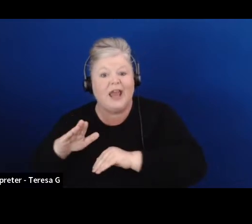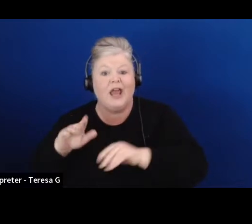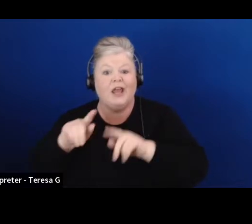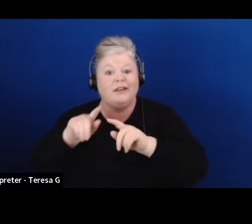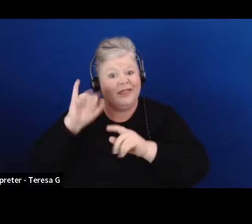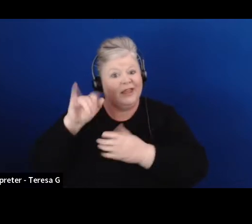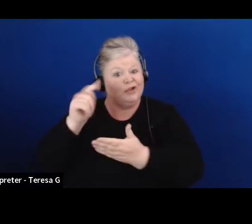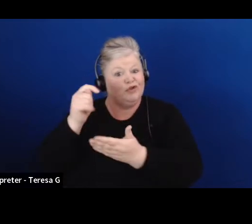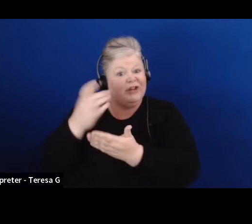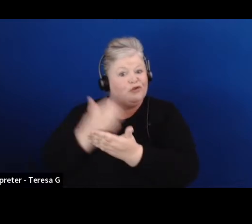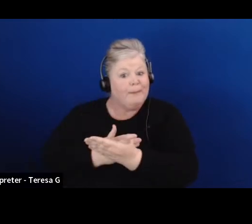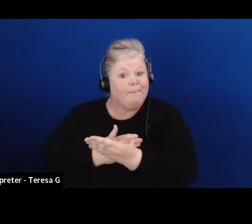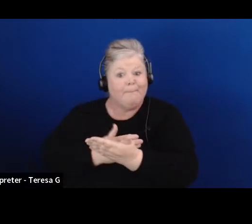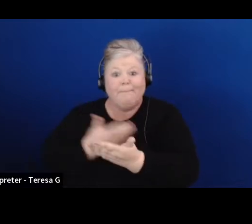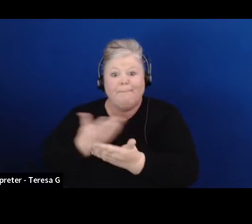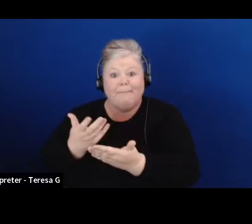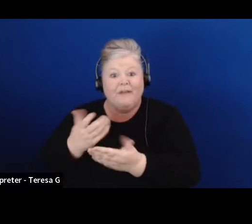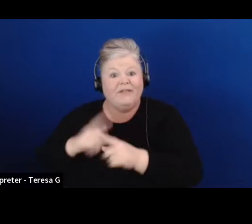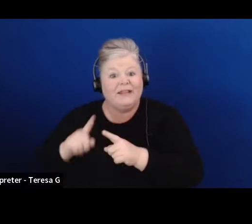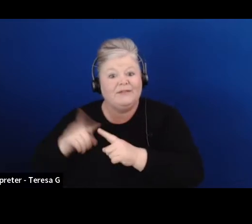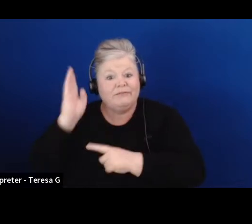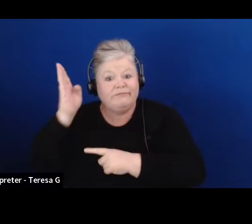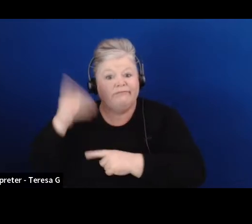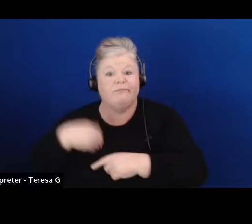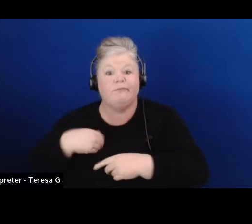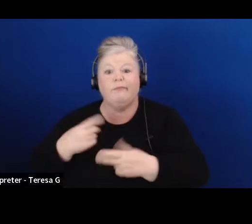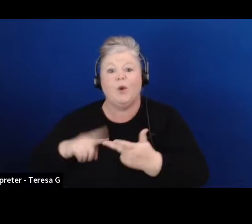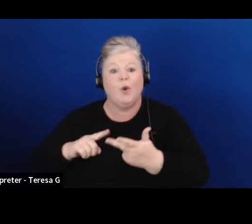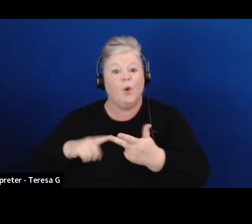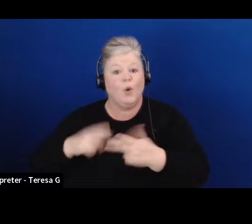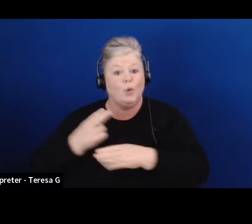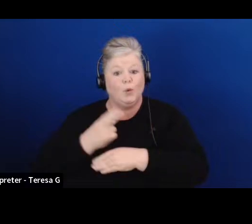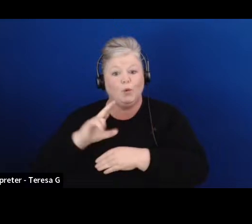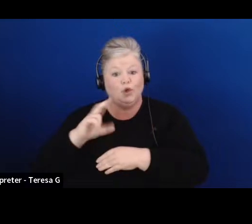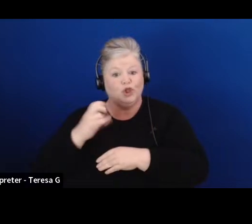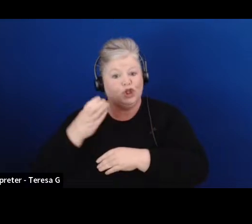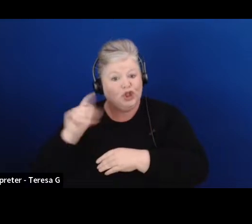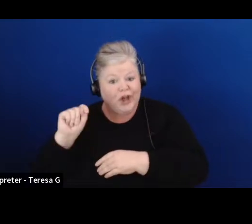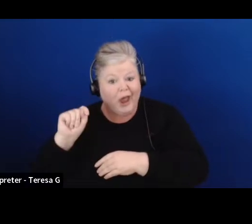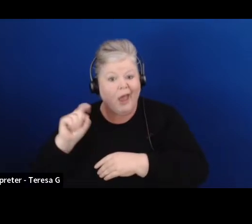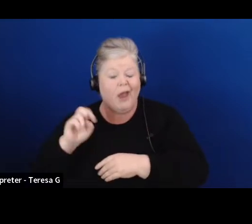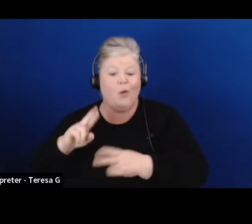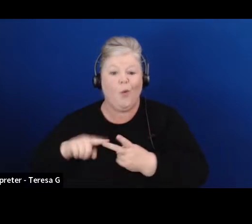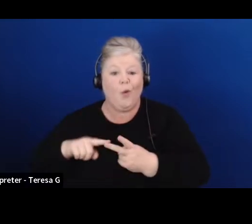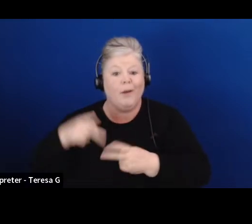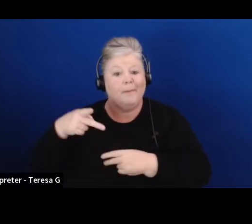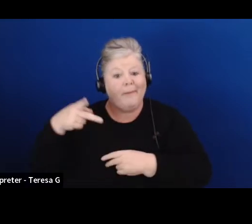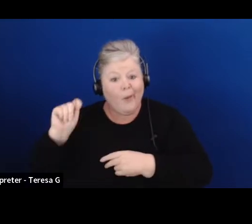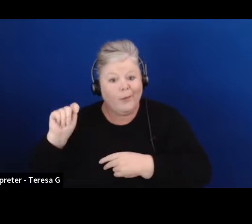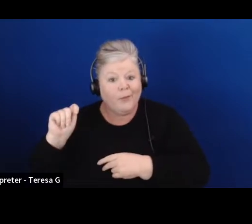speeches, and using chat or PowerPoint to supplement the spoken word.